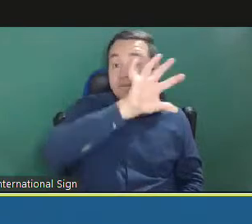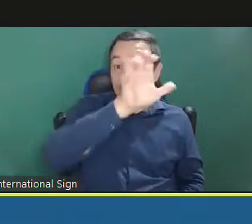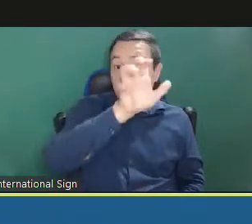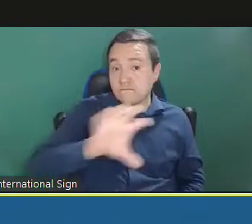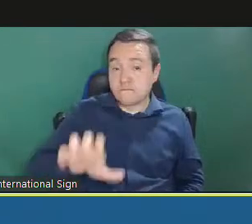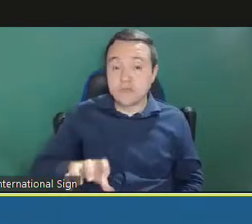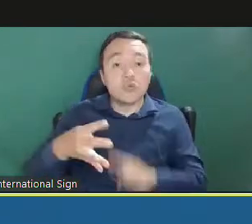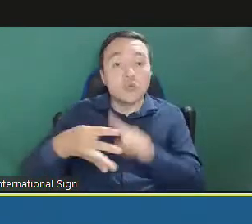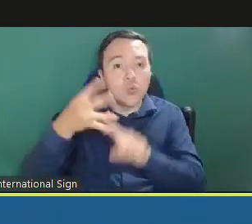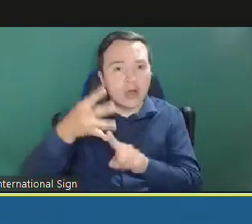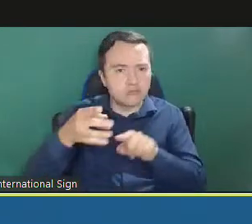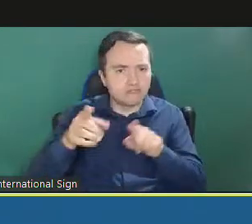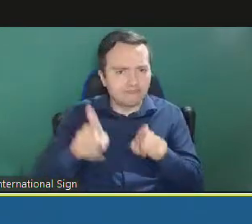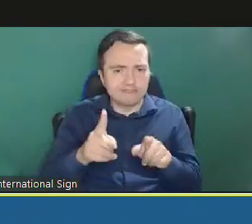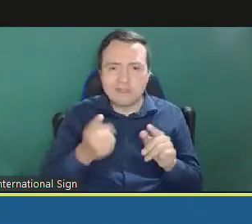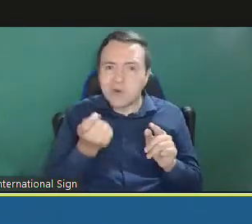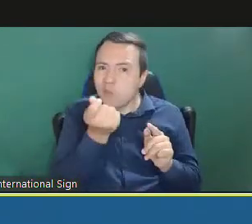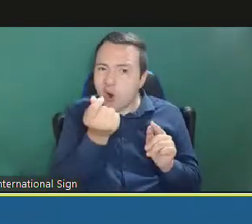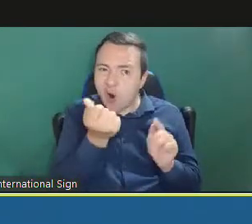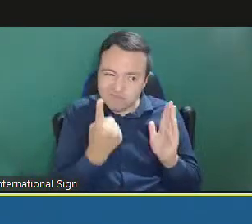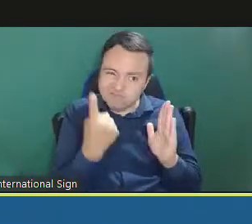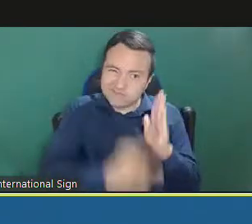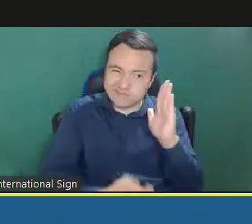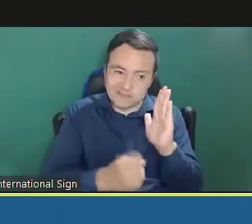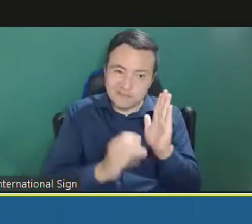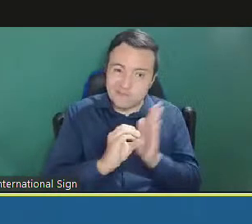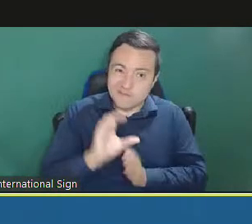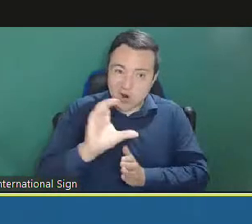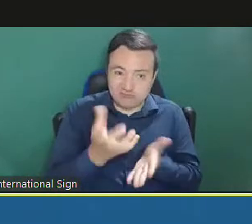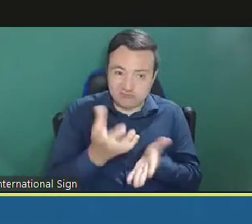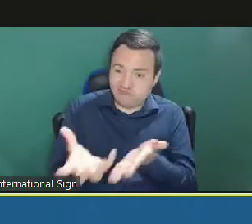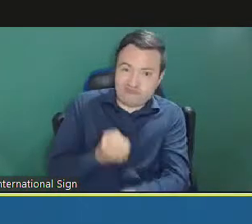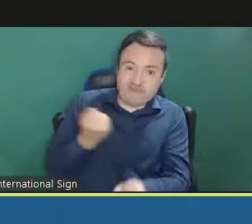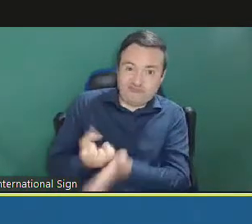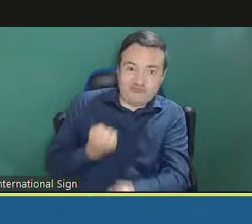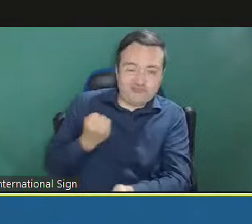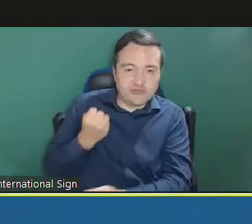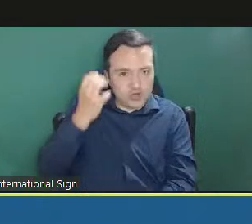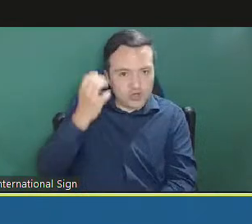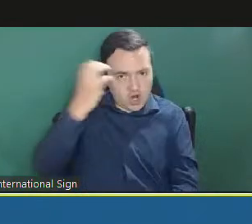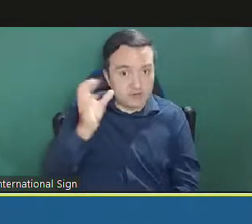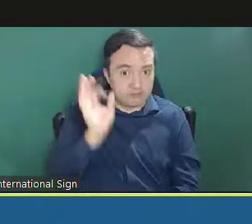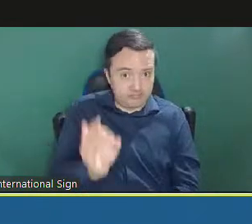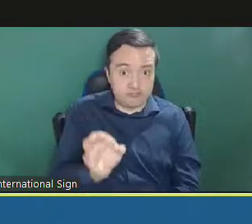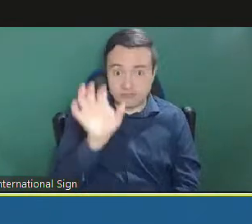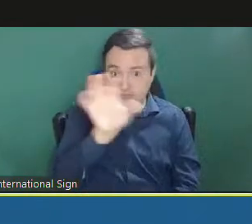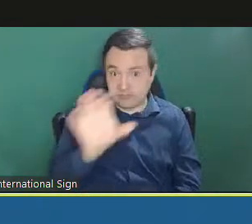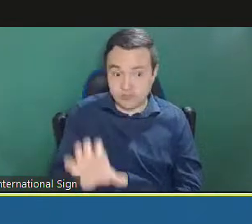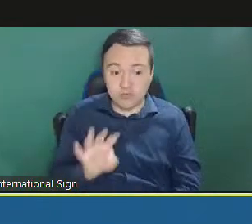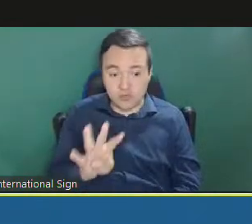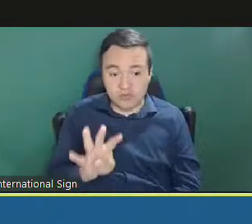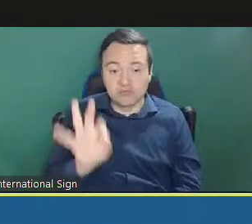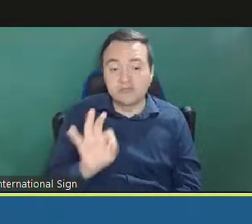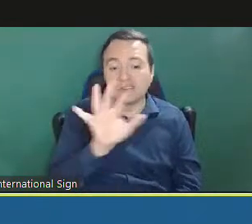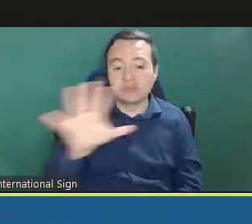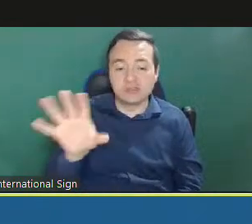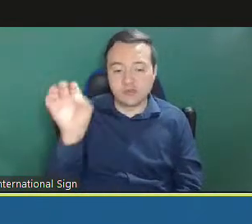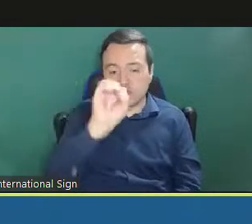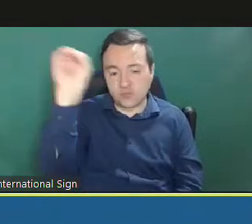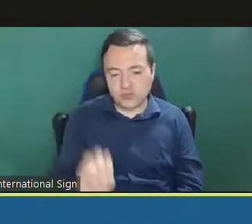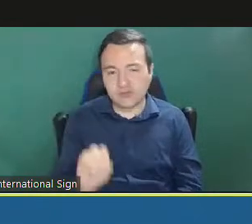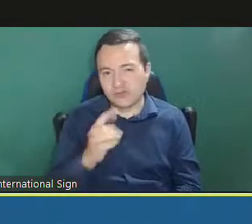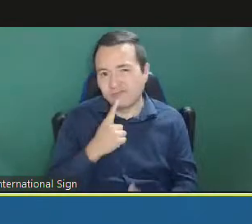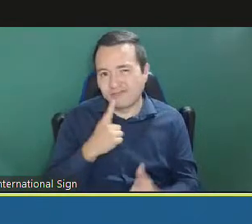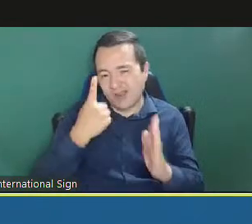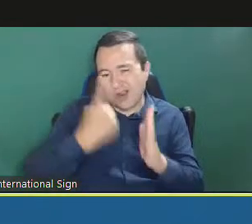WHO, which is 75% of total taxes being included in the final retail price. There is therefore